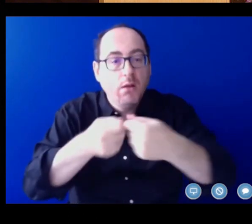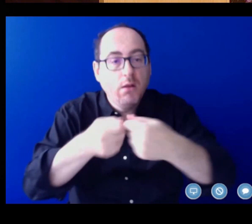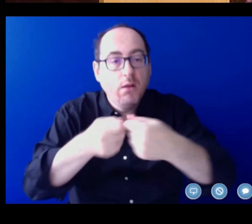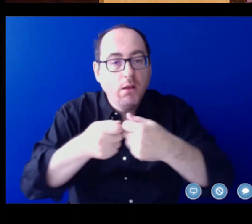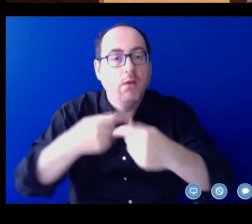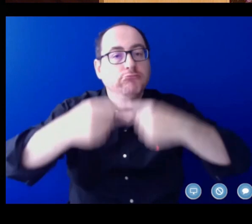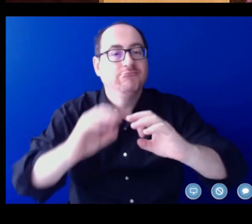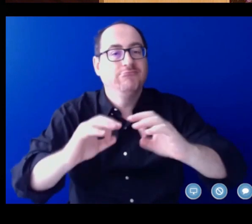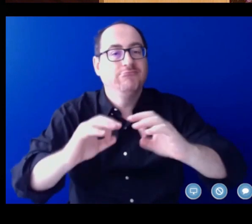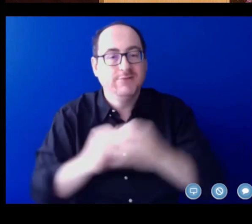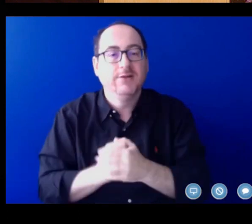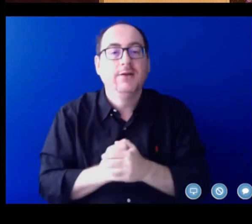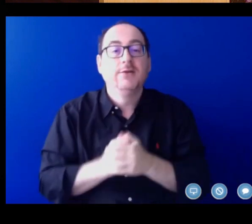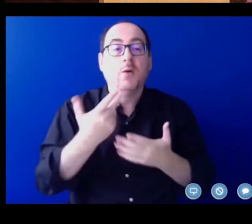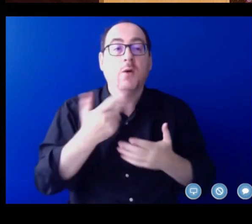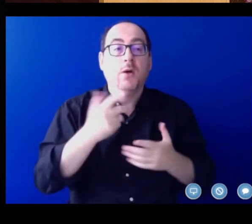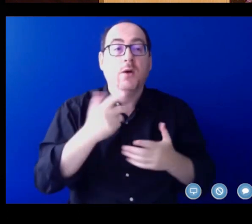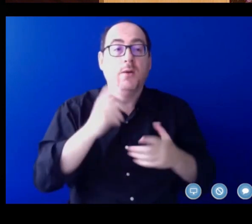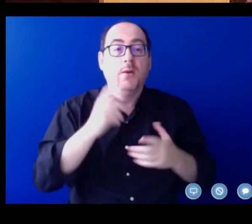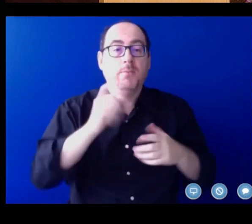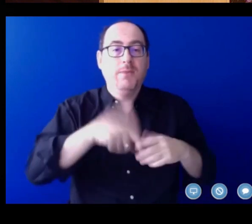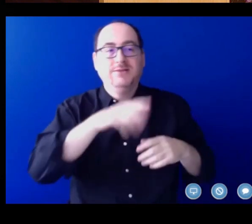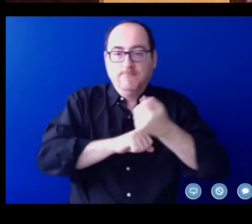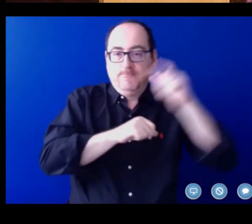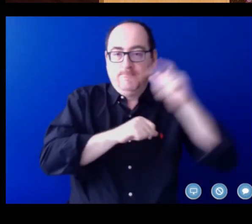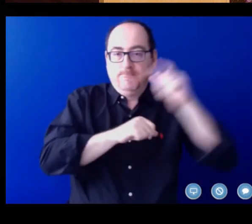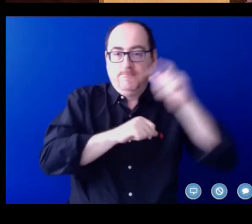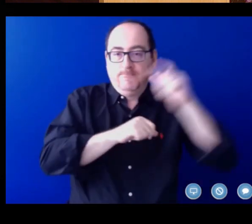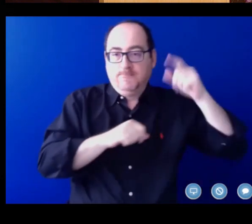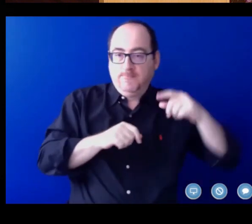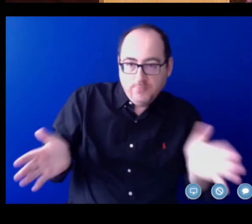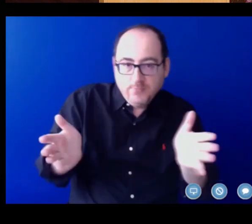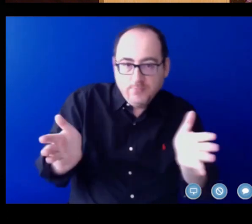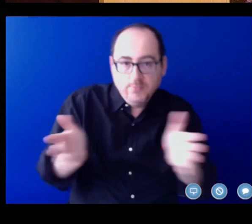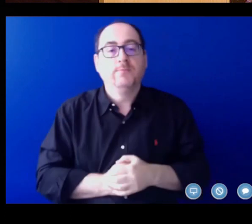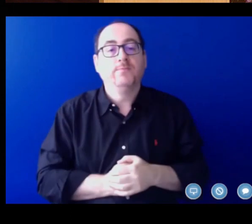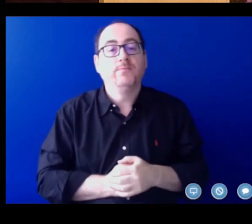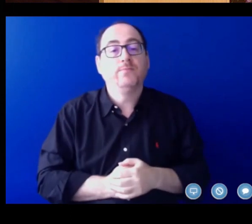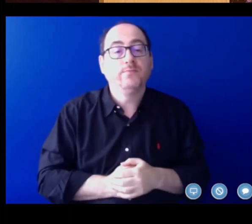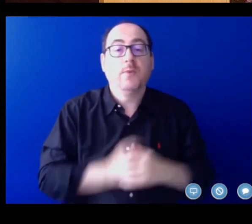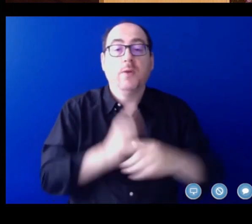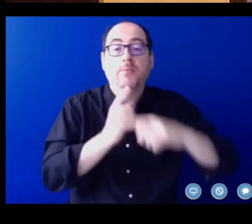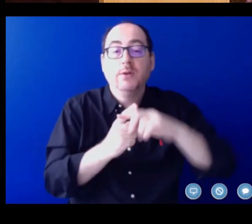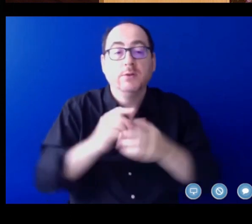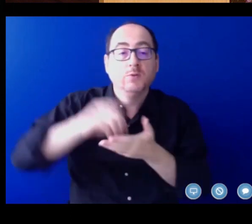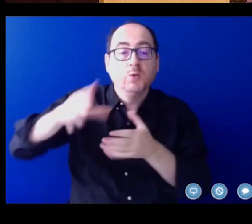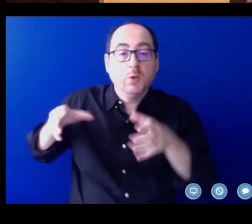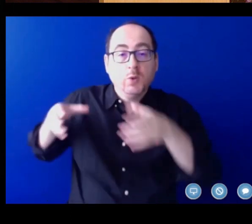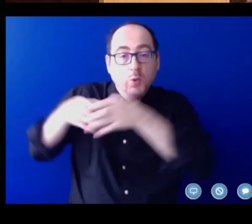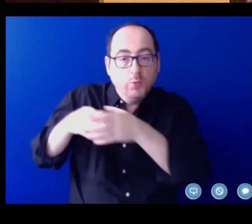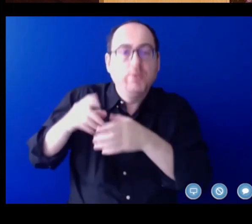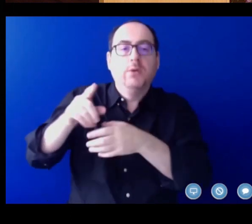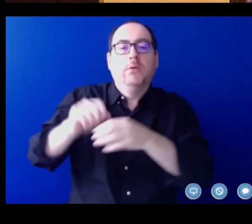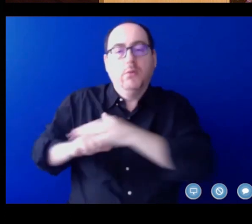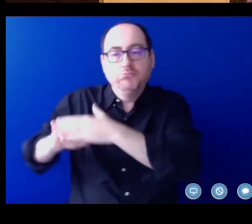as I said, group work that creates strong connections amongst the You Can Too student group. The facilitators also provide one-on-one